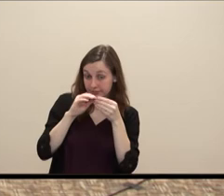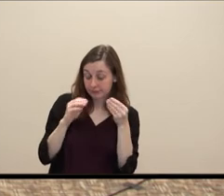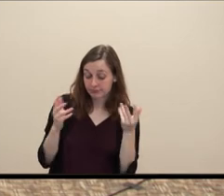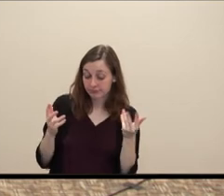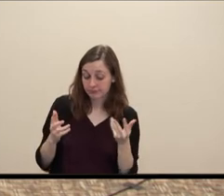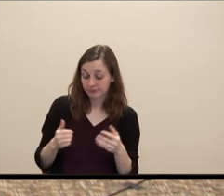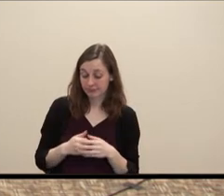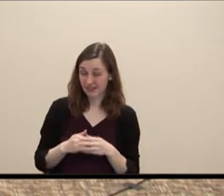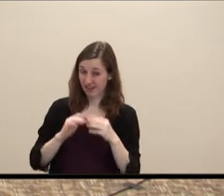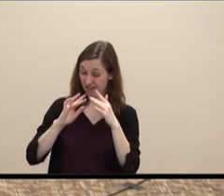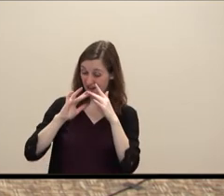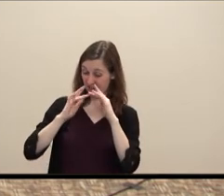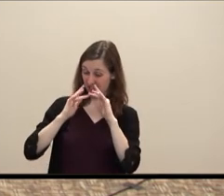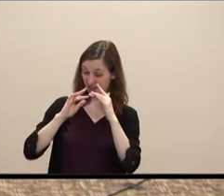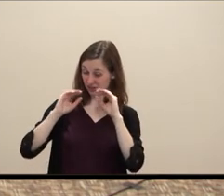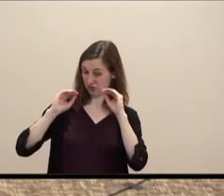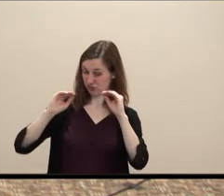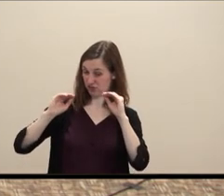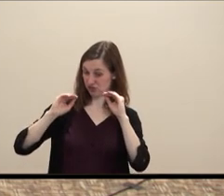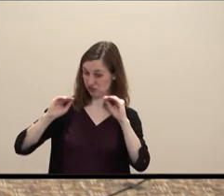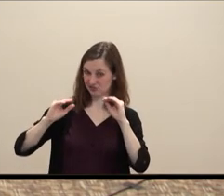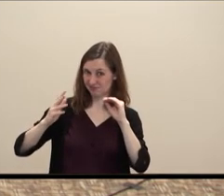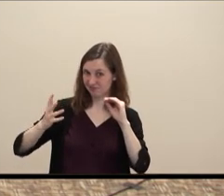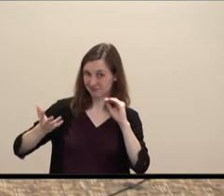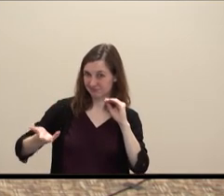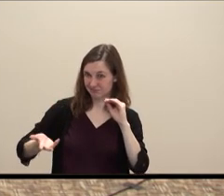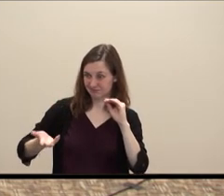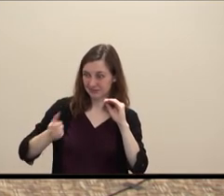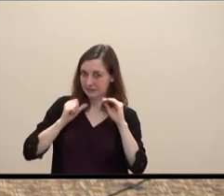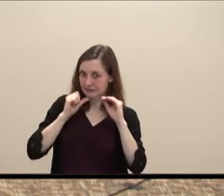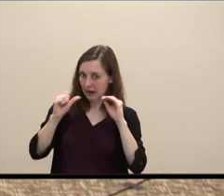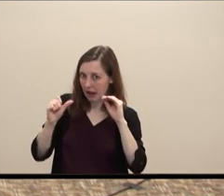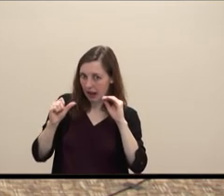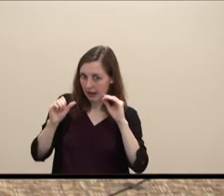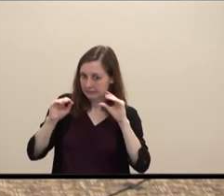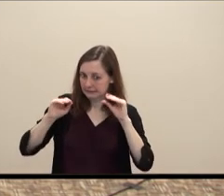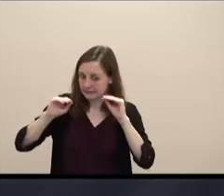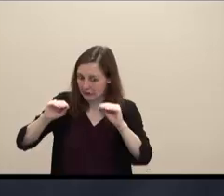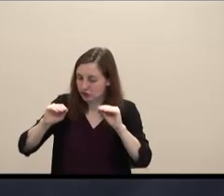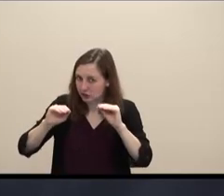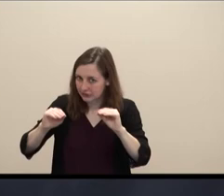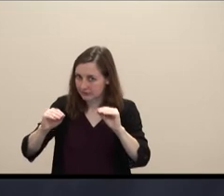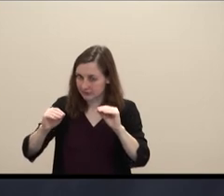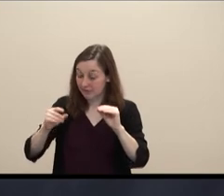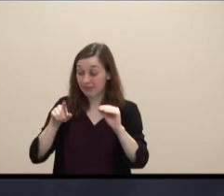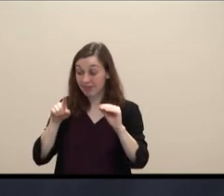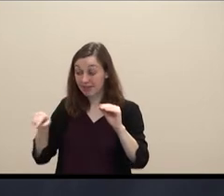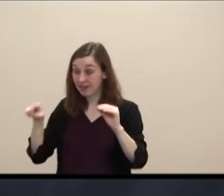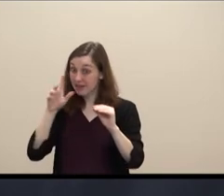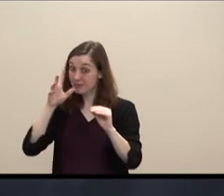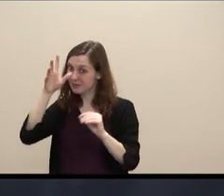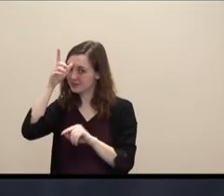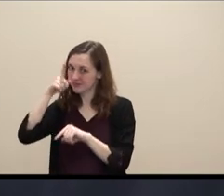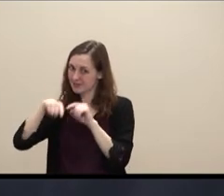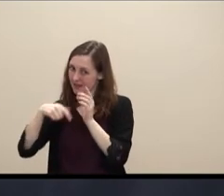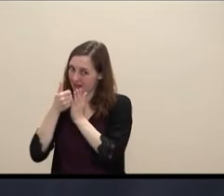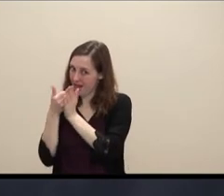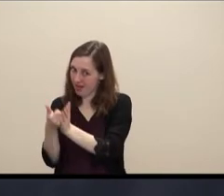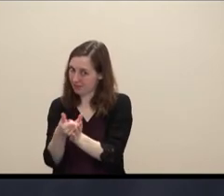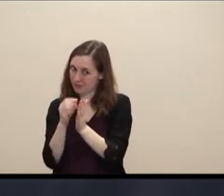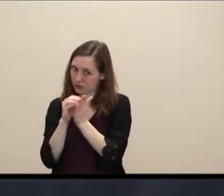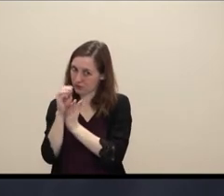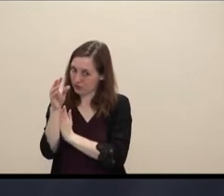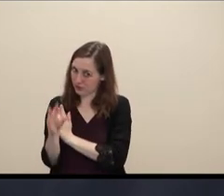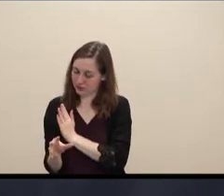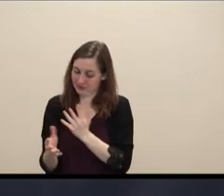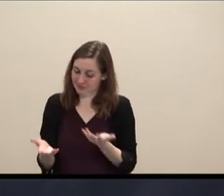online instruction is not helping. And for one thing, they can't help their students. And that is part of the problem. And there is no way